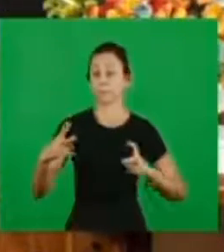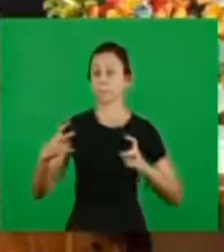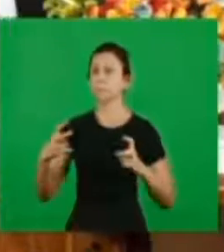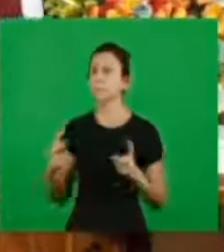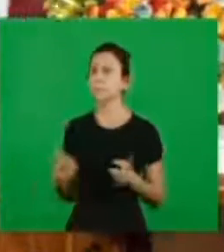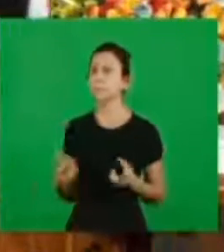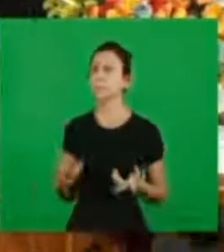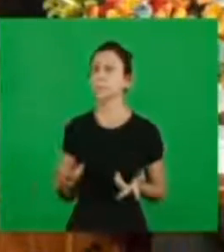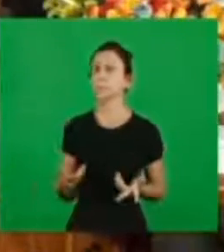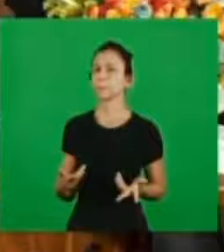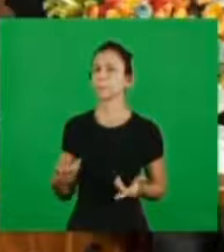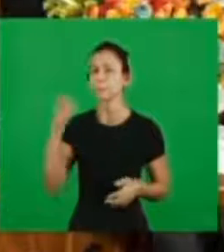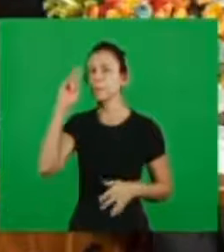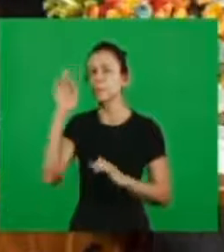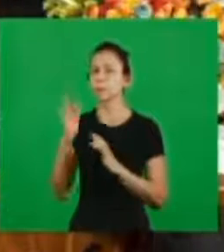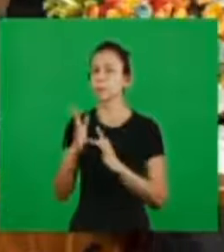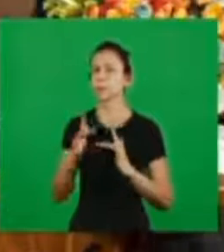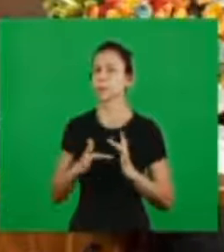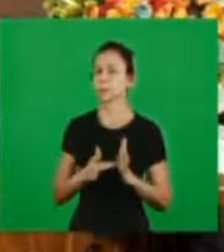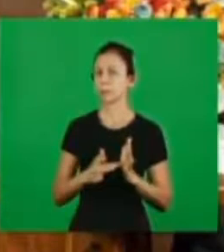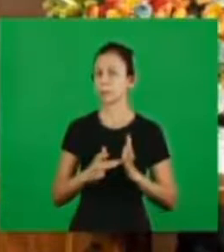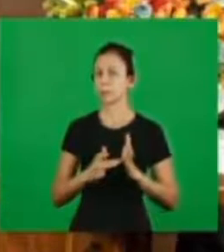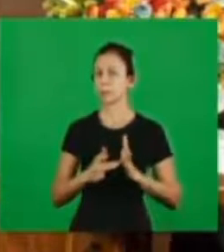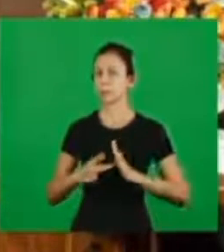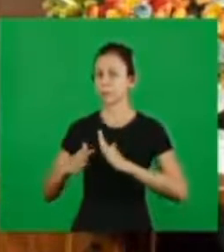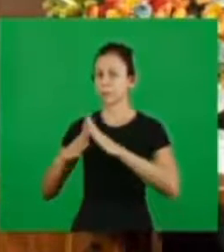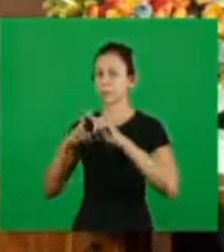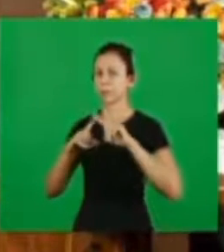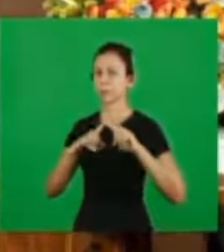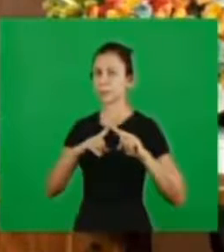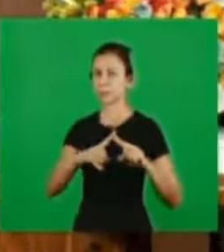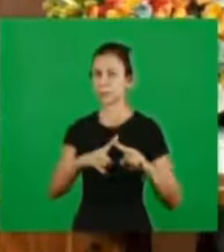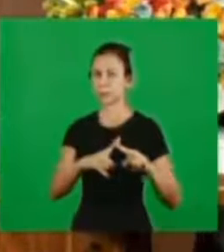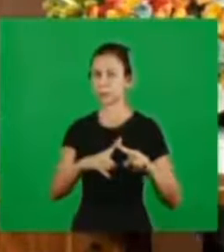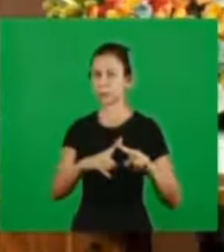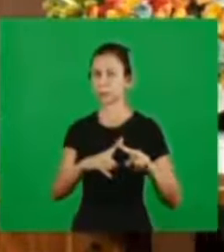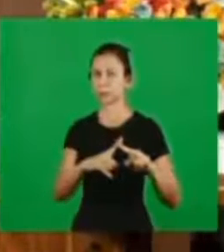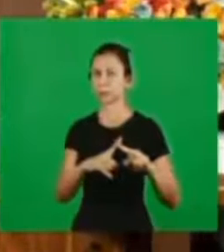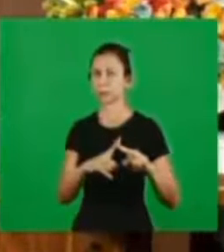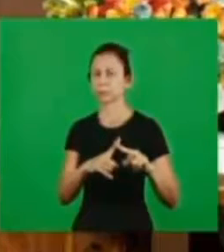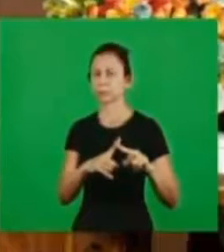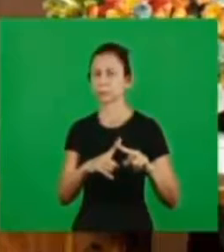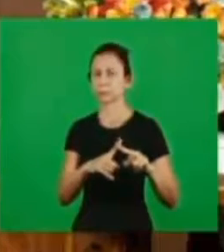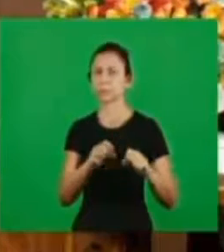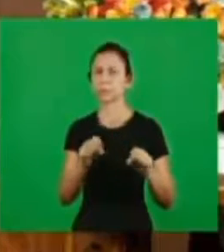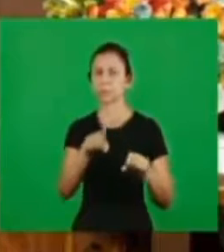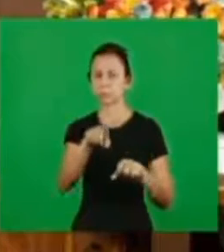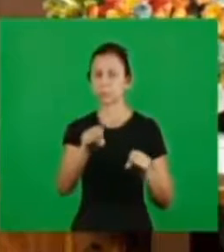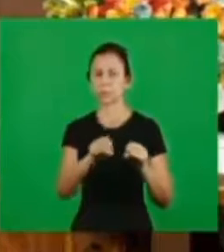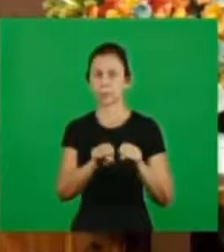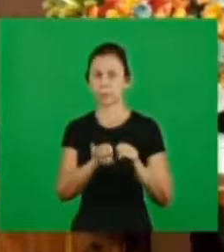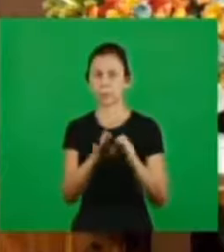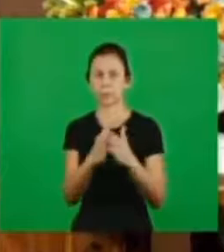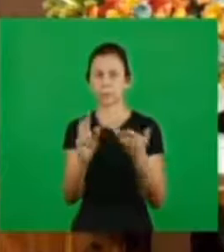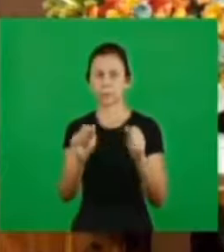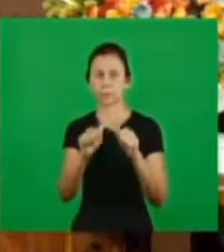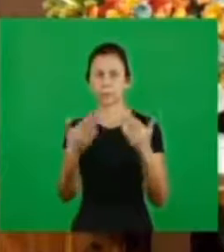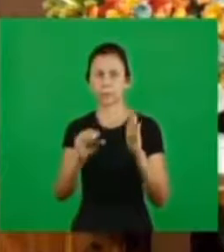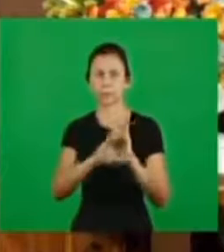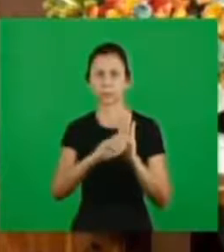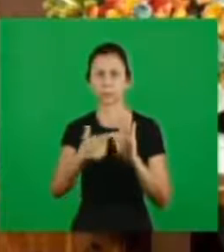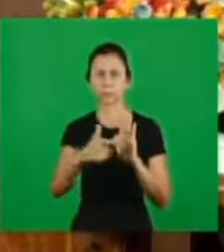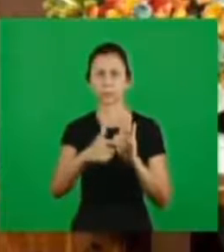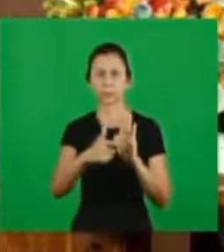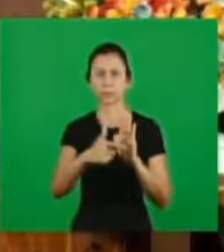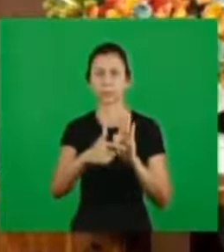it's important that we mention that Jesus directs towards this church. And I would like to ask you